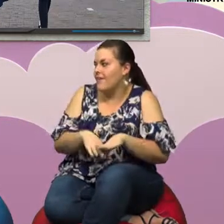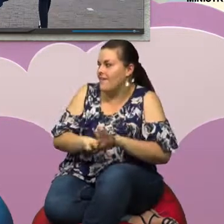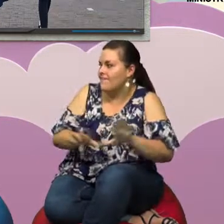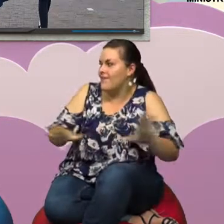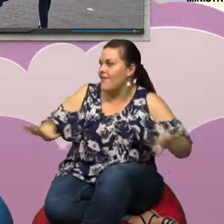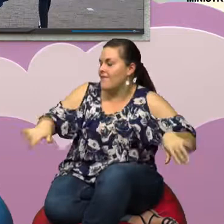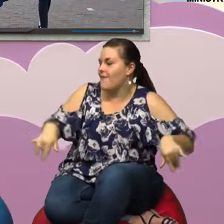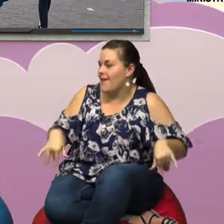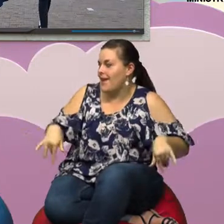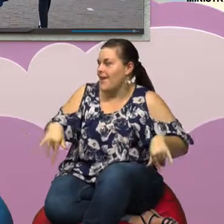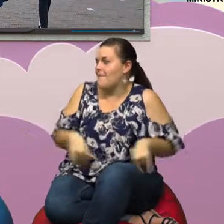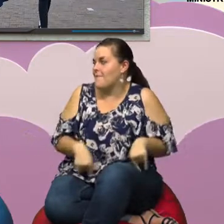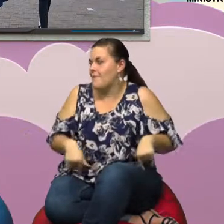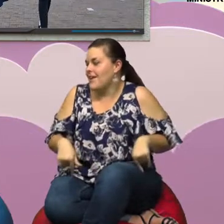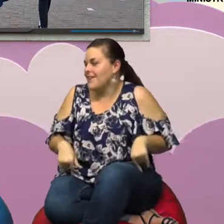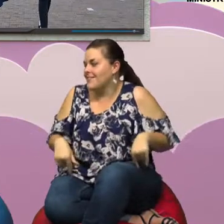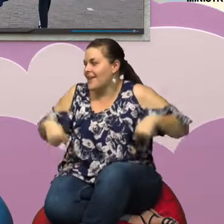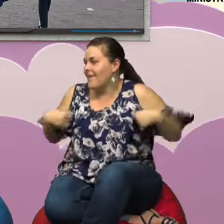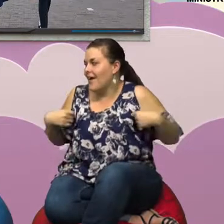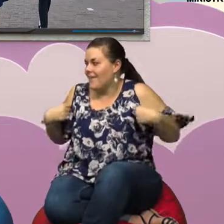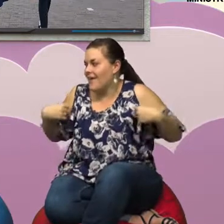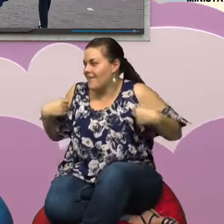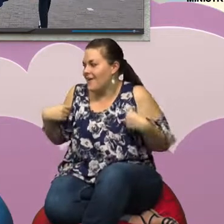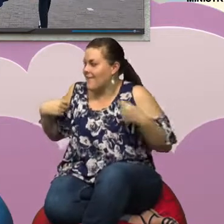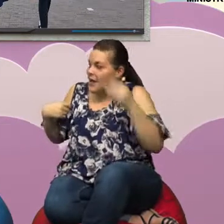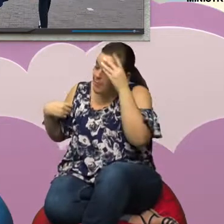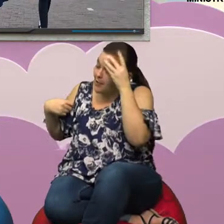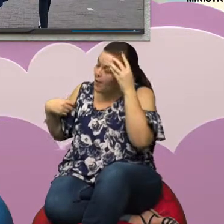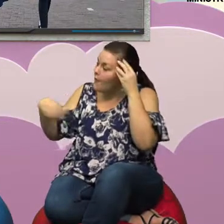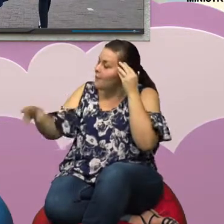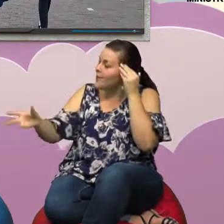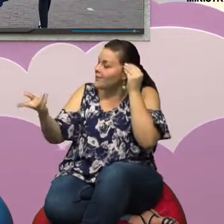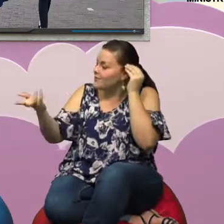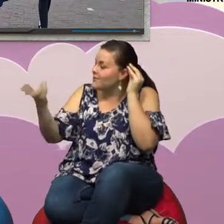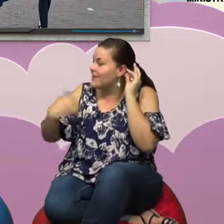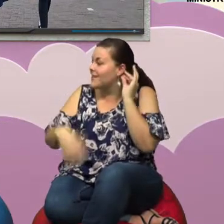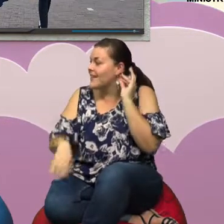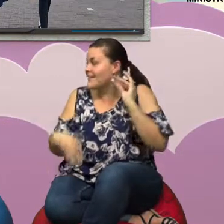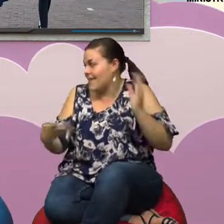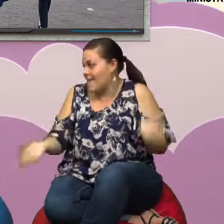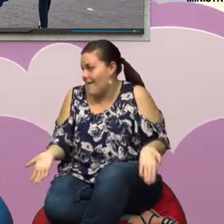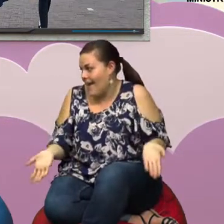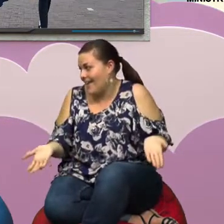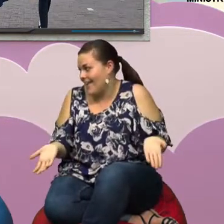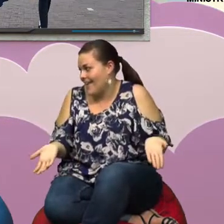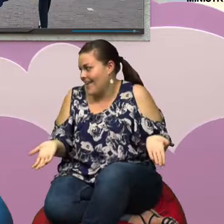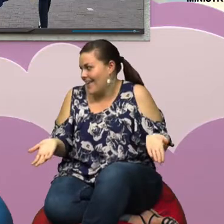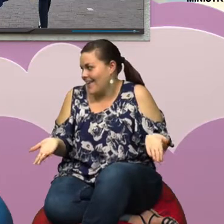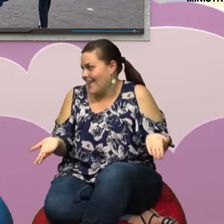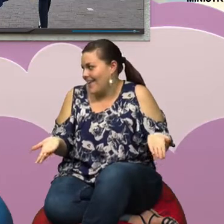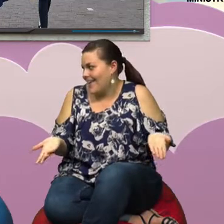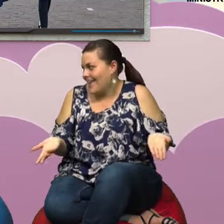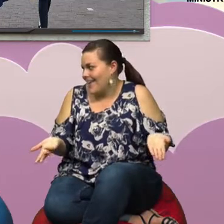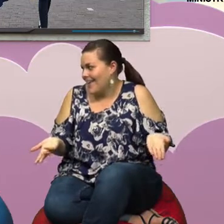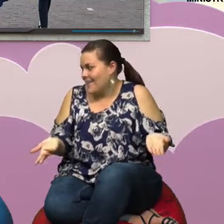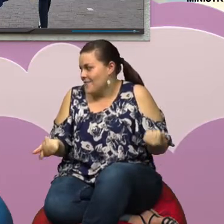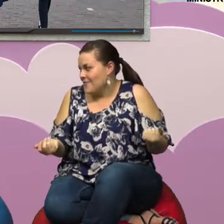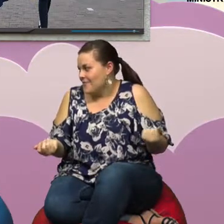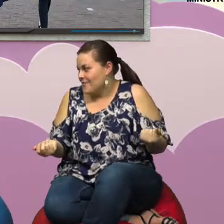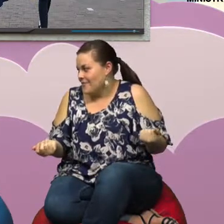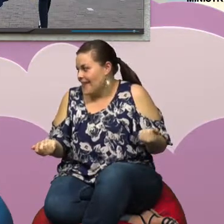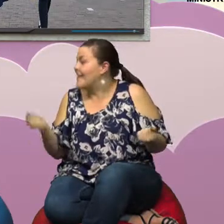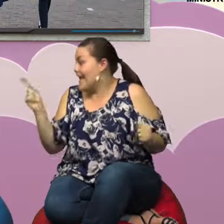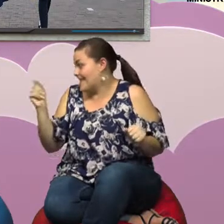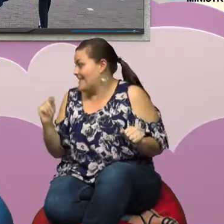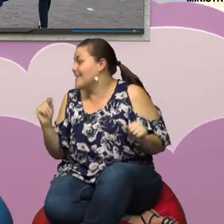the hill and far away? Mama duck said quack quack quack quack, but only two little ducks came back. I think I could get the